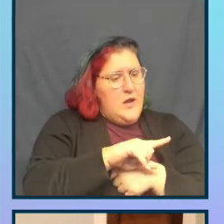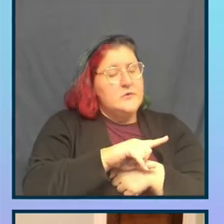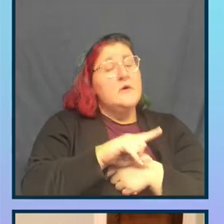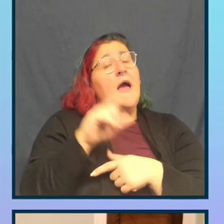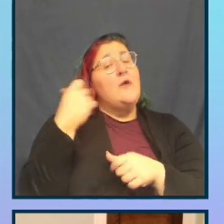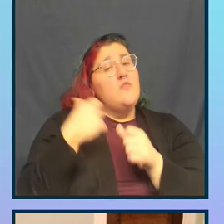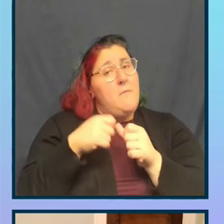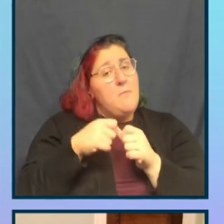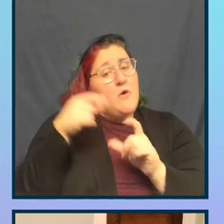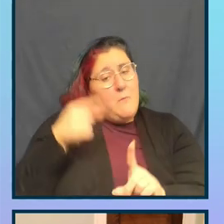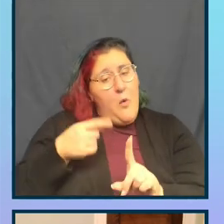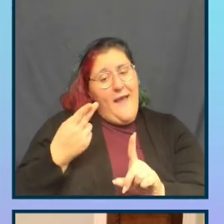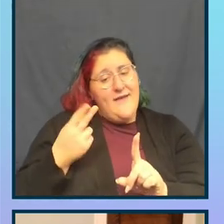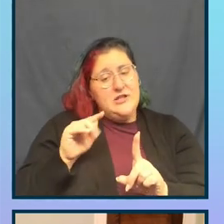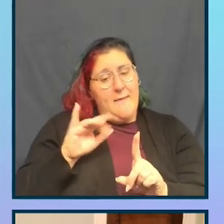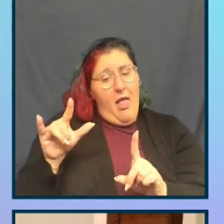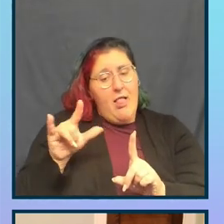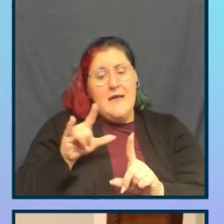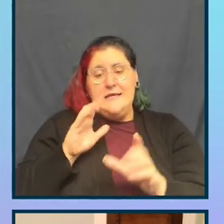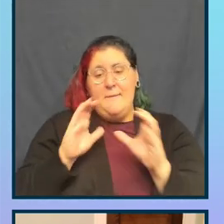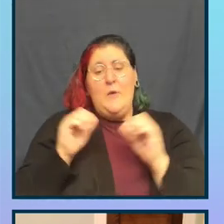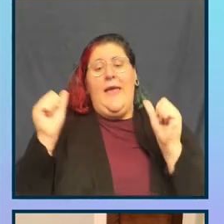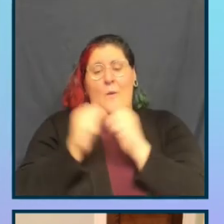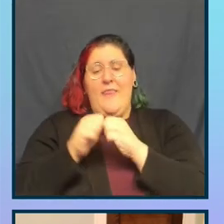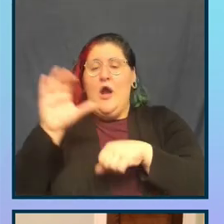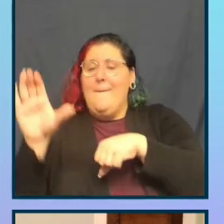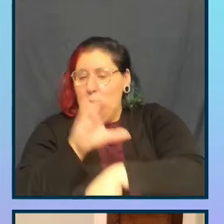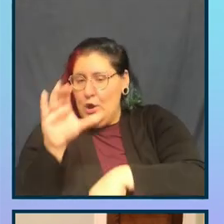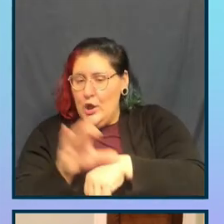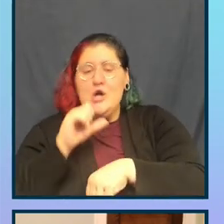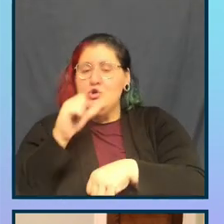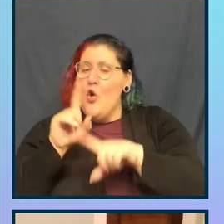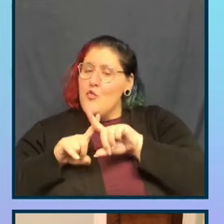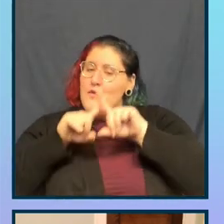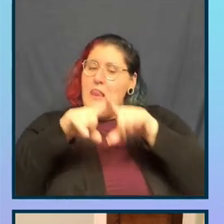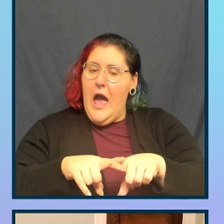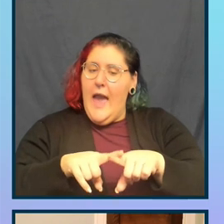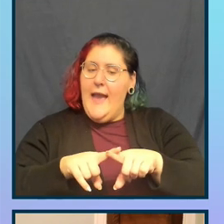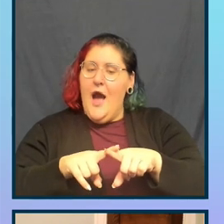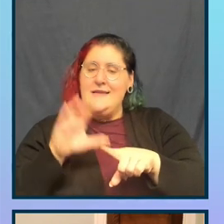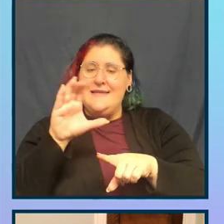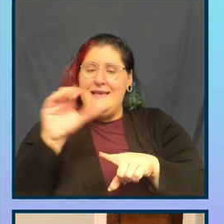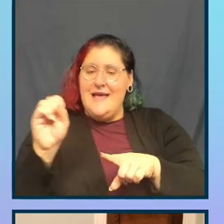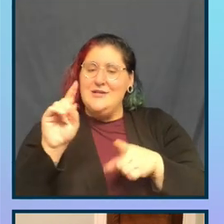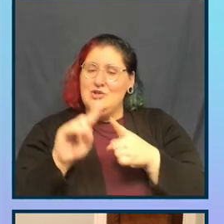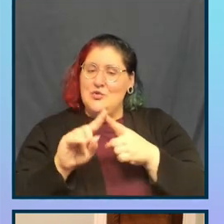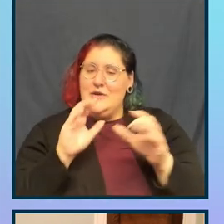computer, and do not rely on visual CSS to communicate what you mean.